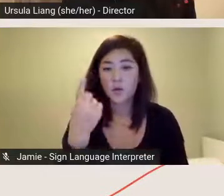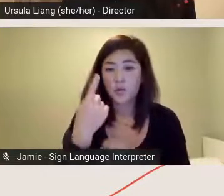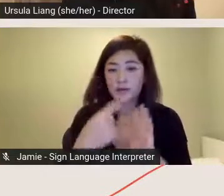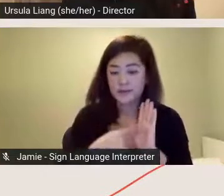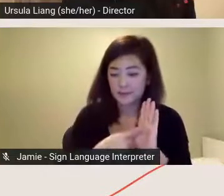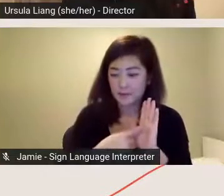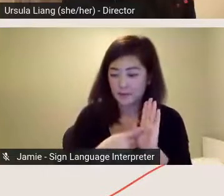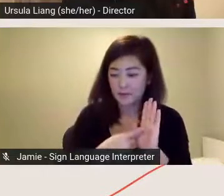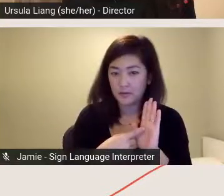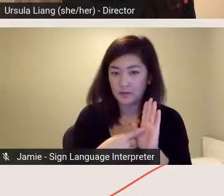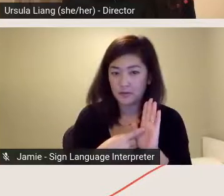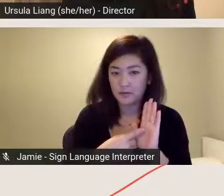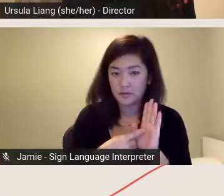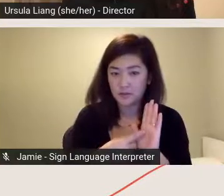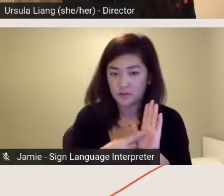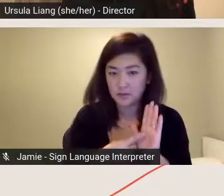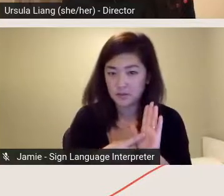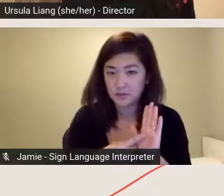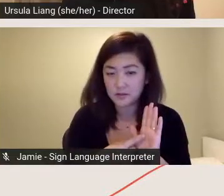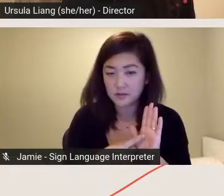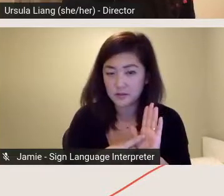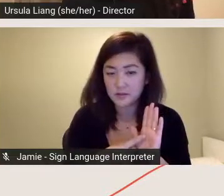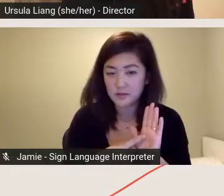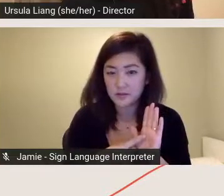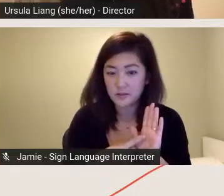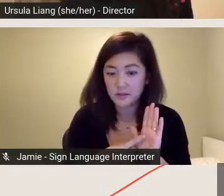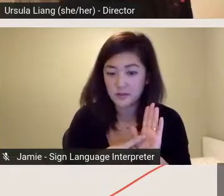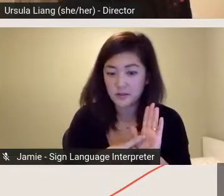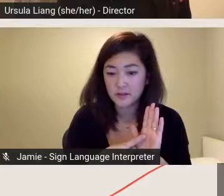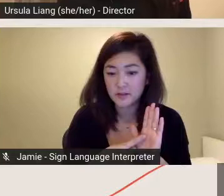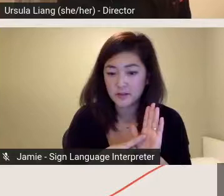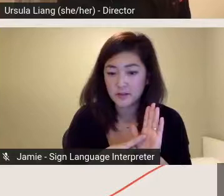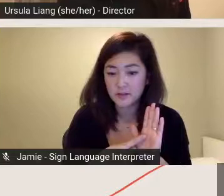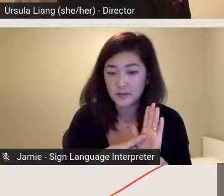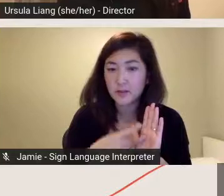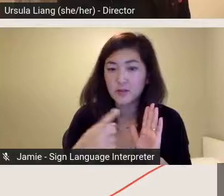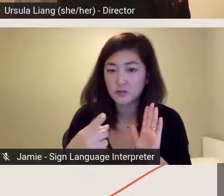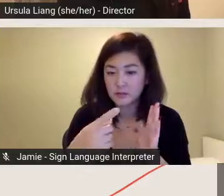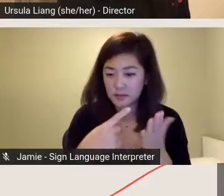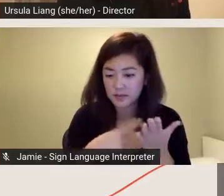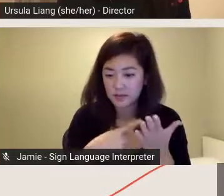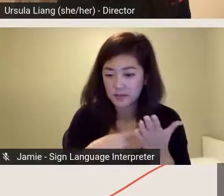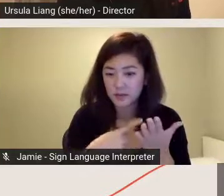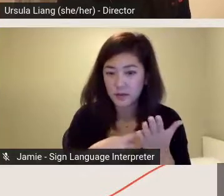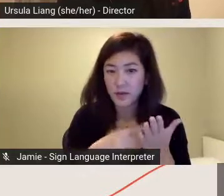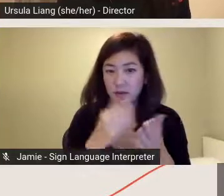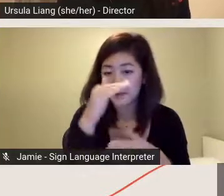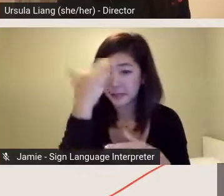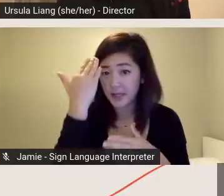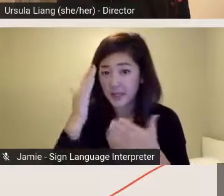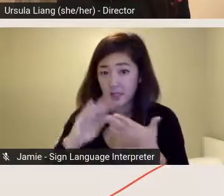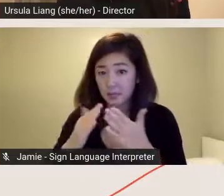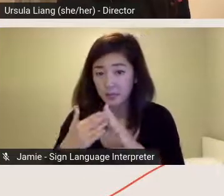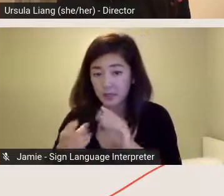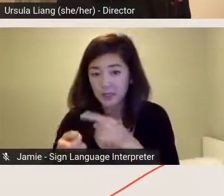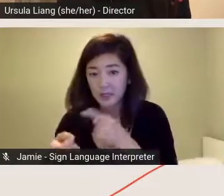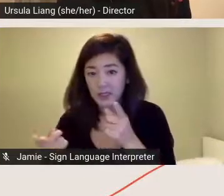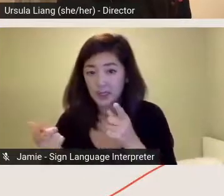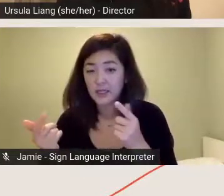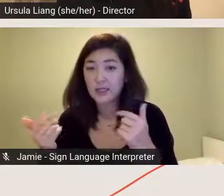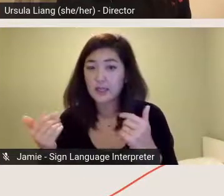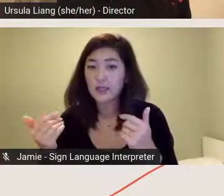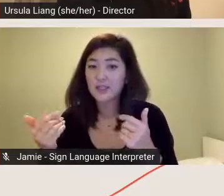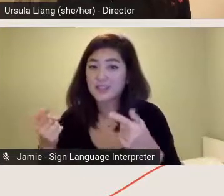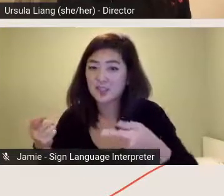thinking about tools and things going forward, because as you mentioned, the Black community has a long history of